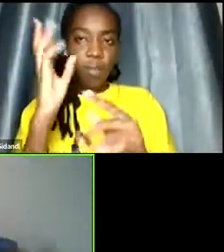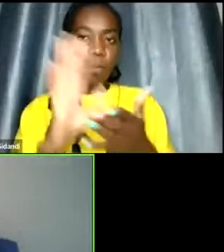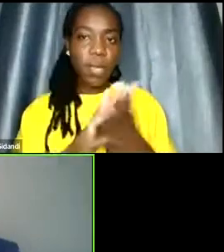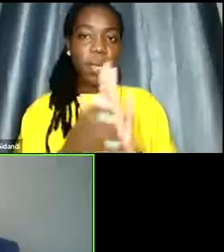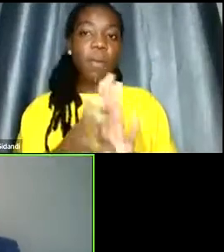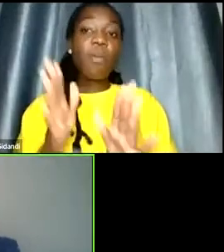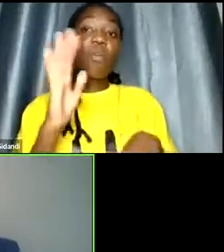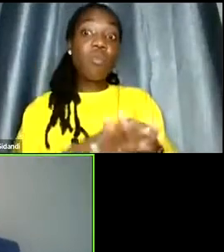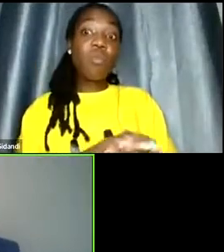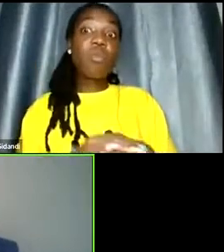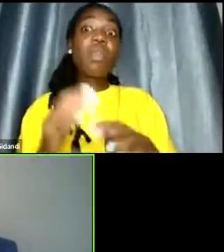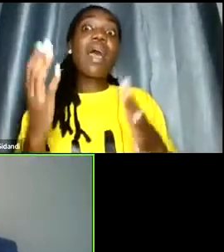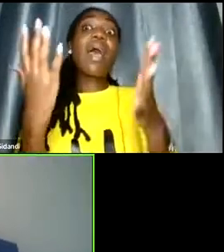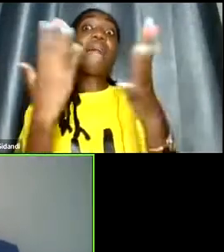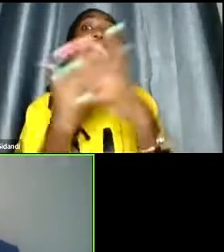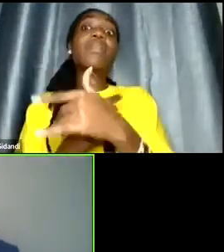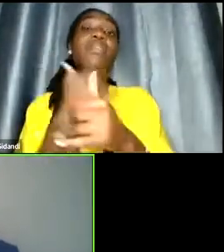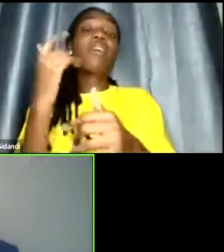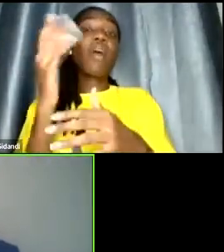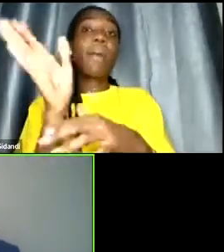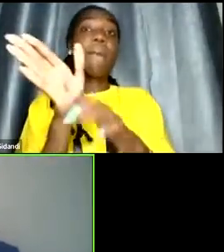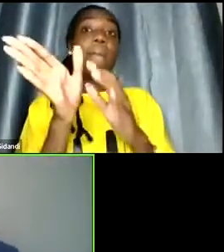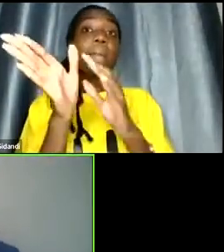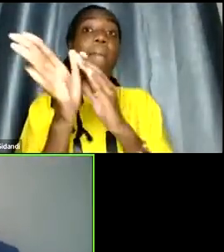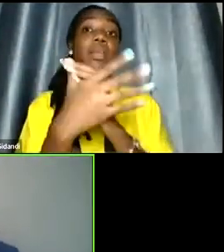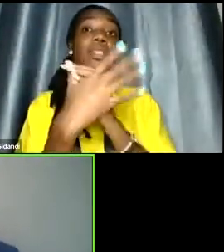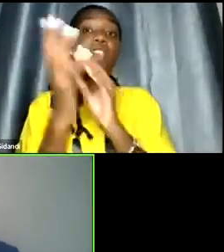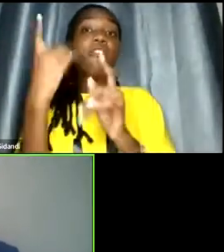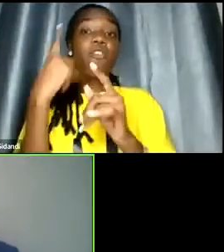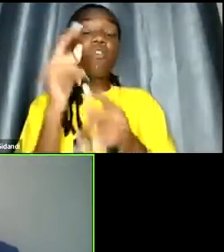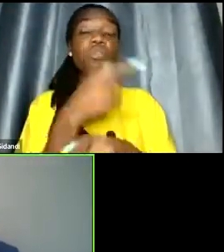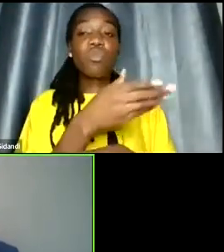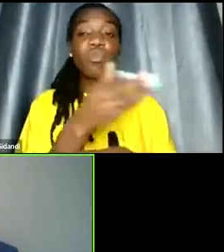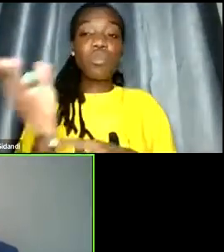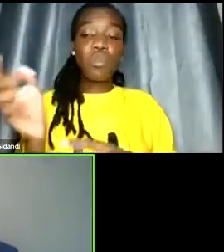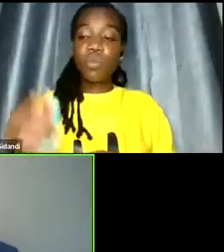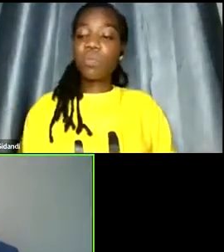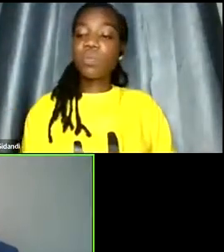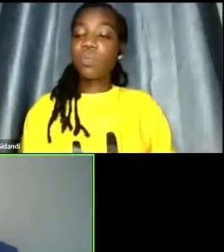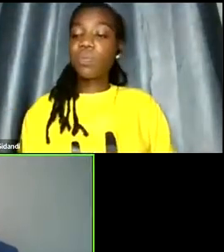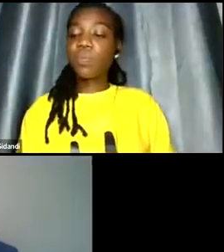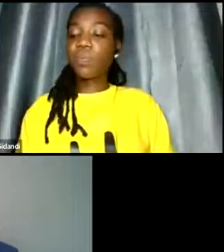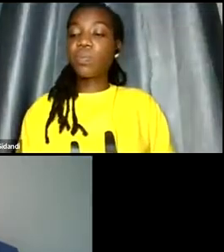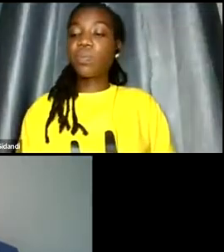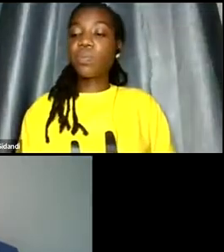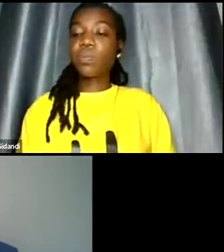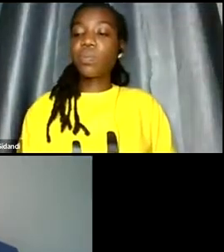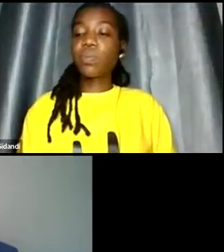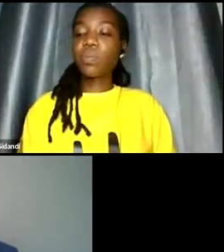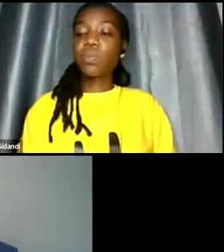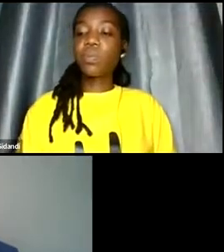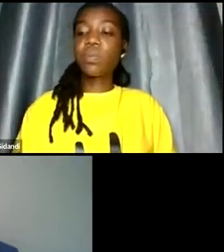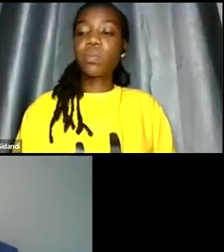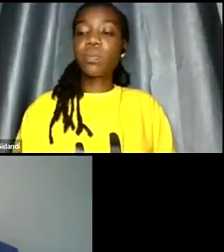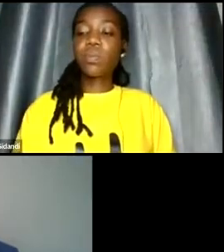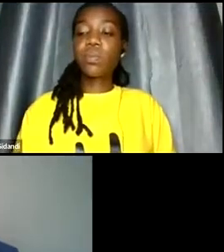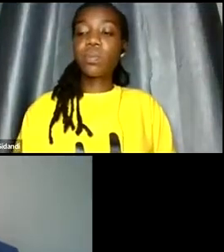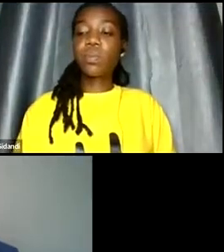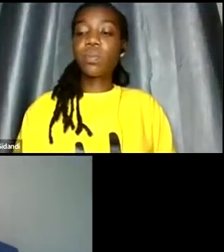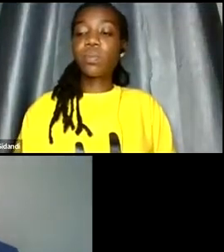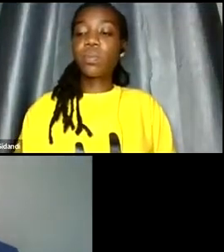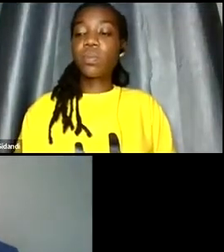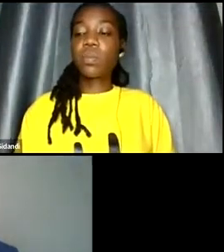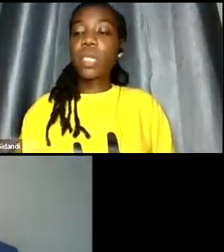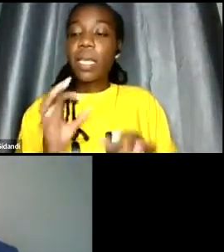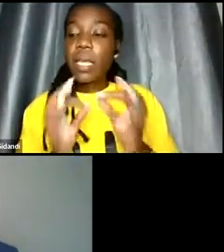you wish them well and support them. Even write for them recommendation letters if need be. Yeah, which brings me to my question. What if they leave? Like